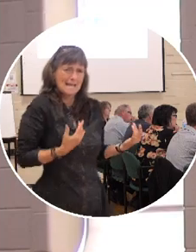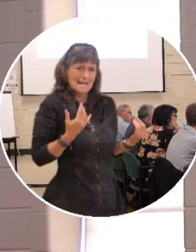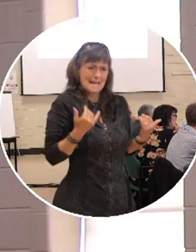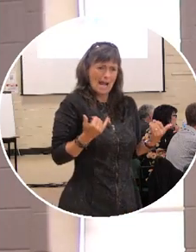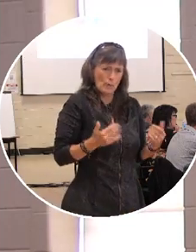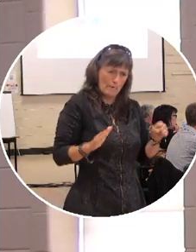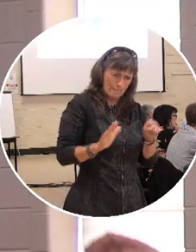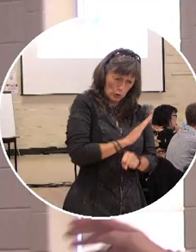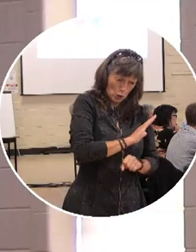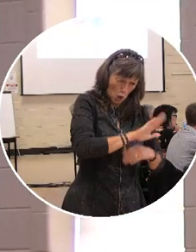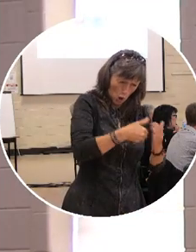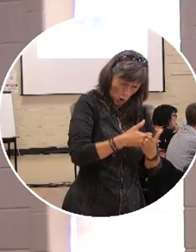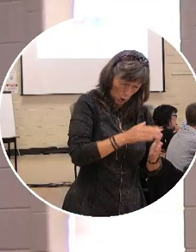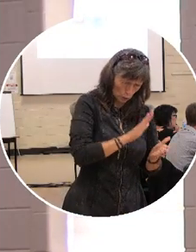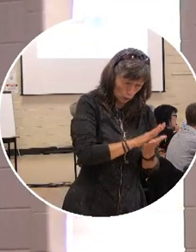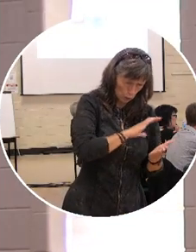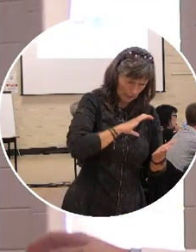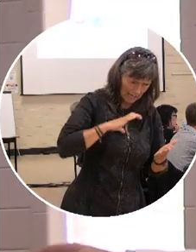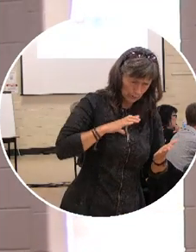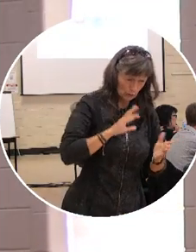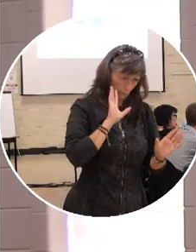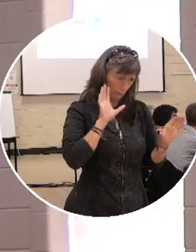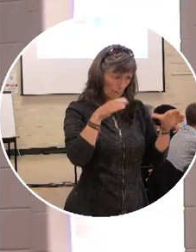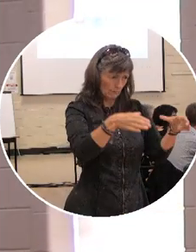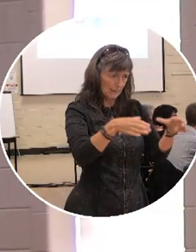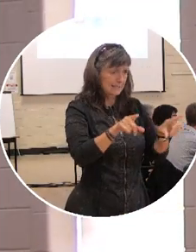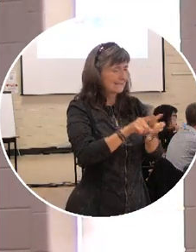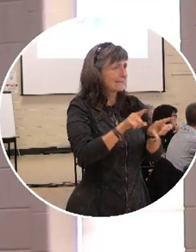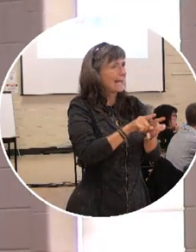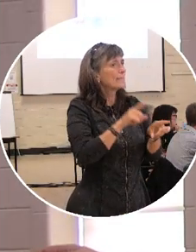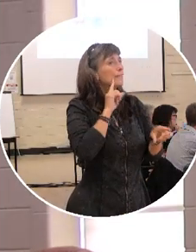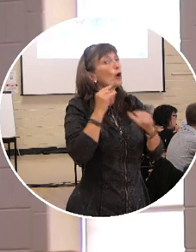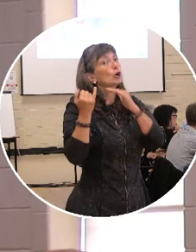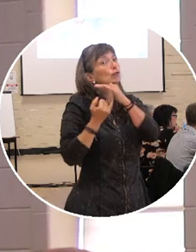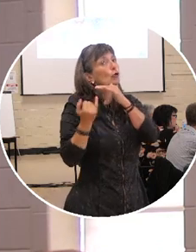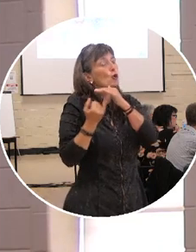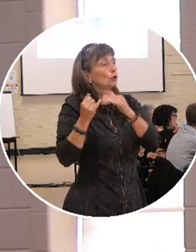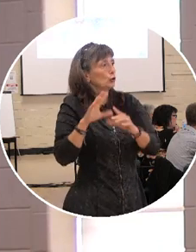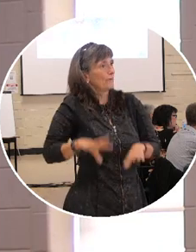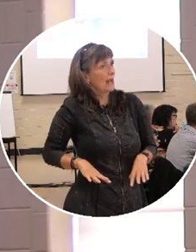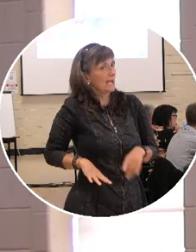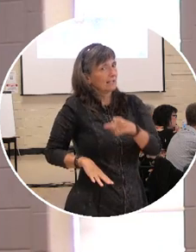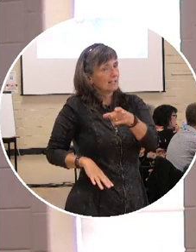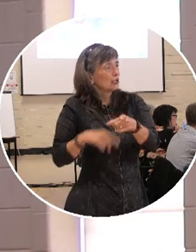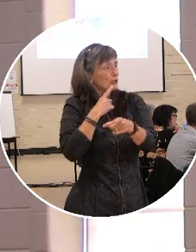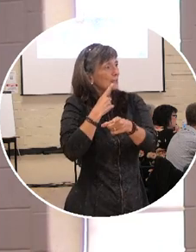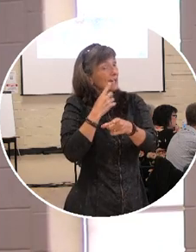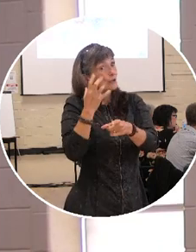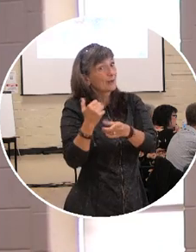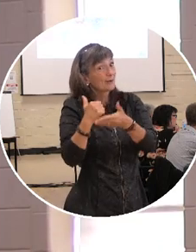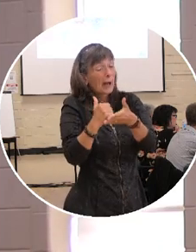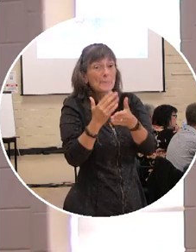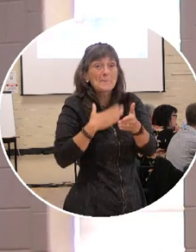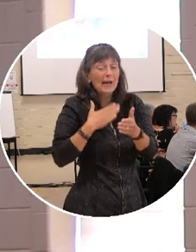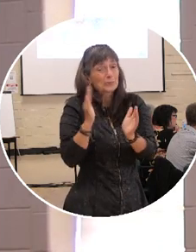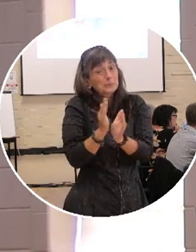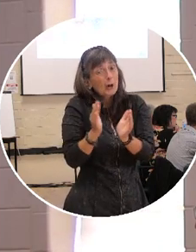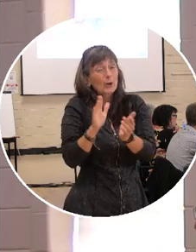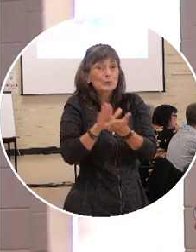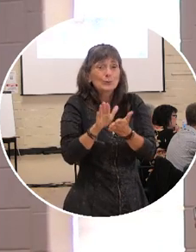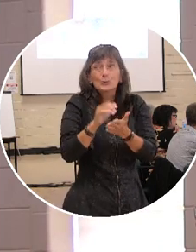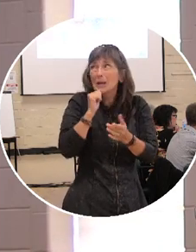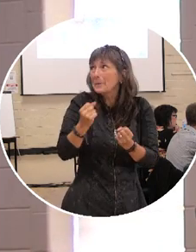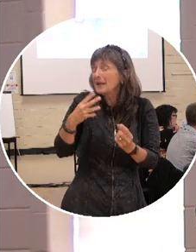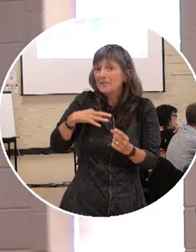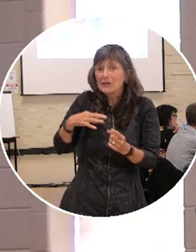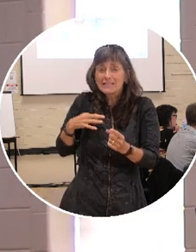school counselors? And the same argument could be made in rural Newfoundland. So where you want to assist in your local Peter? School, there's not a lot of volunteers, and you run